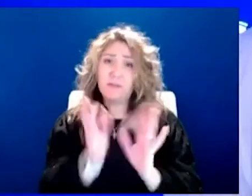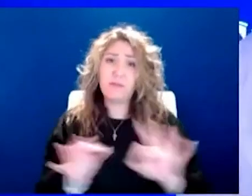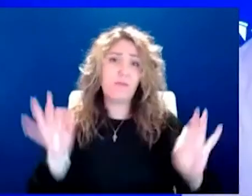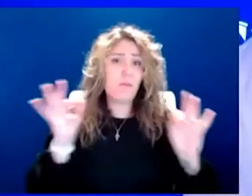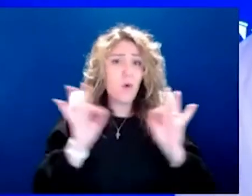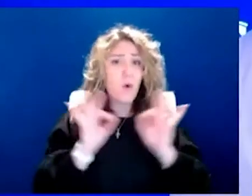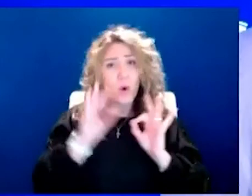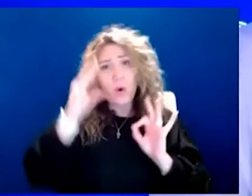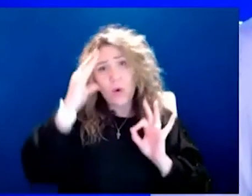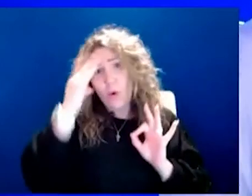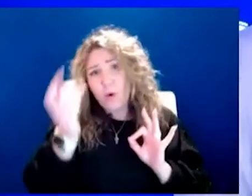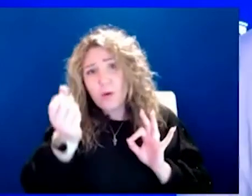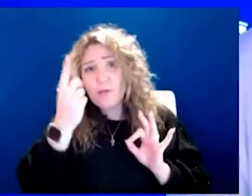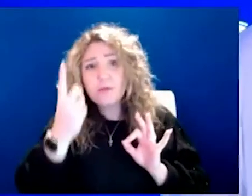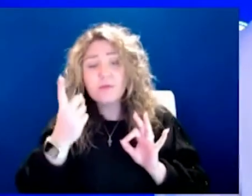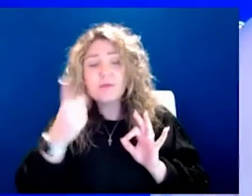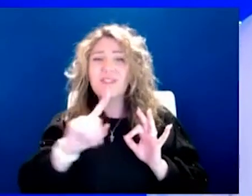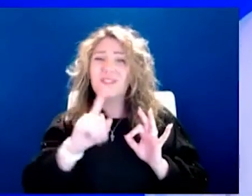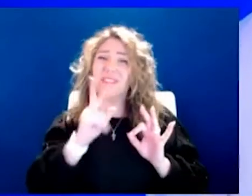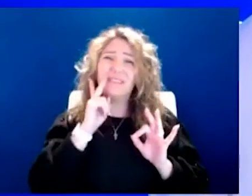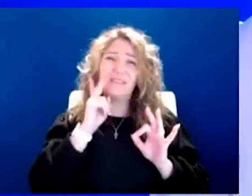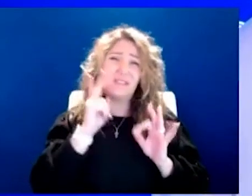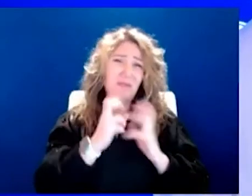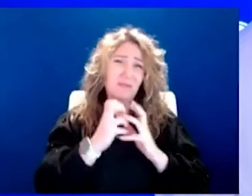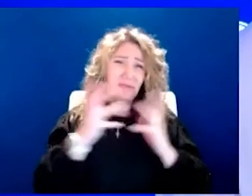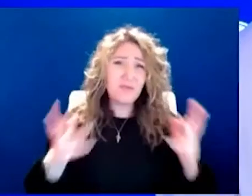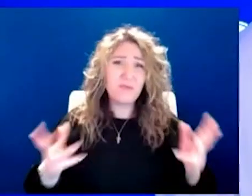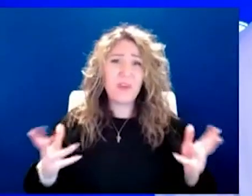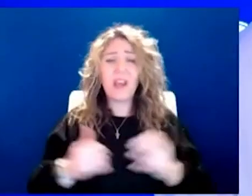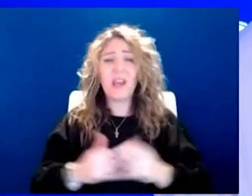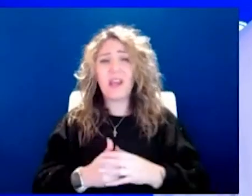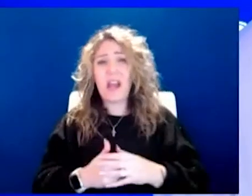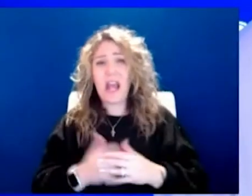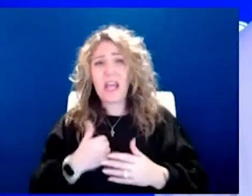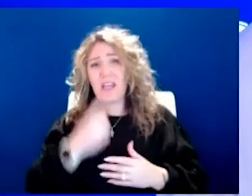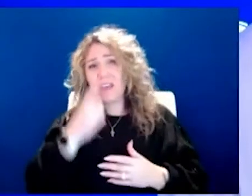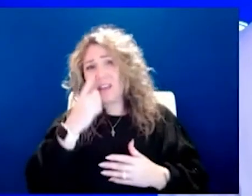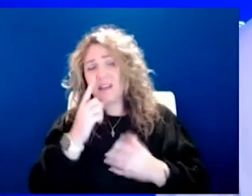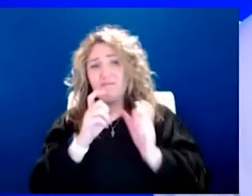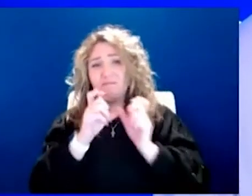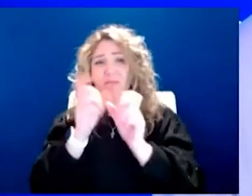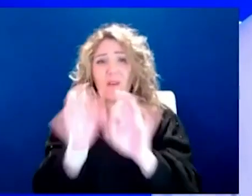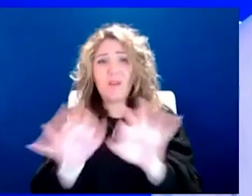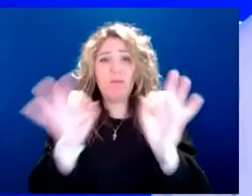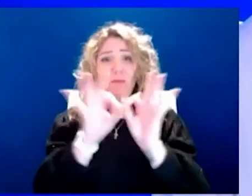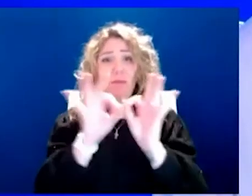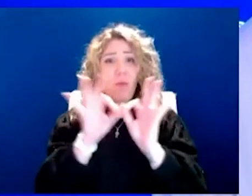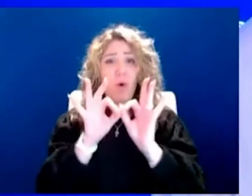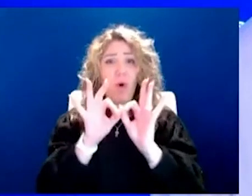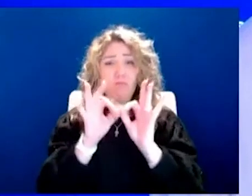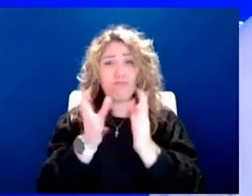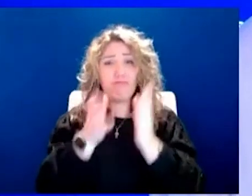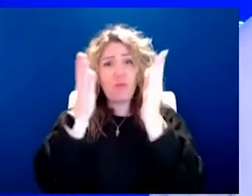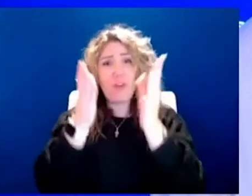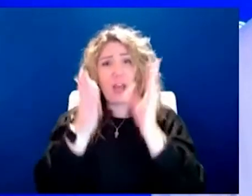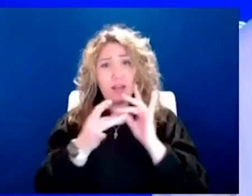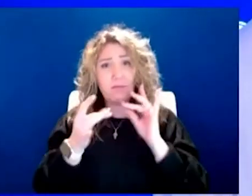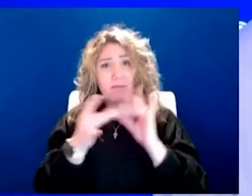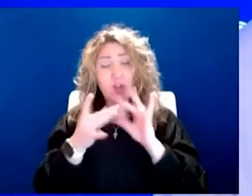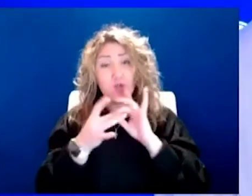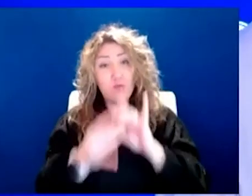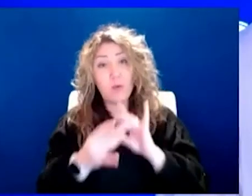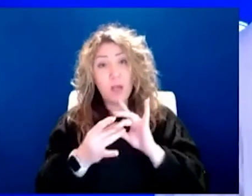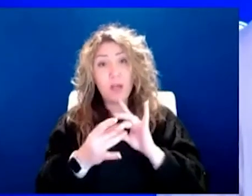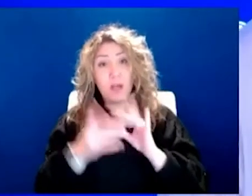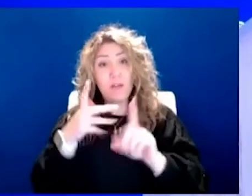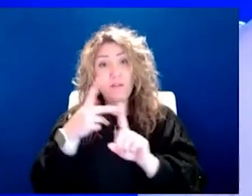and they have probably seen too many of that right now. So I think it continues to be important that we give that message about getting vaccinated. If you're vaccinated, be